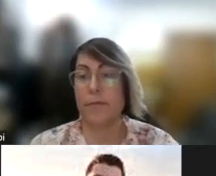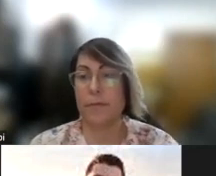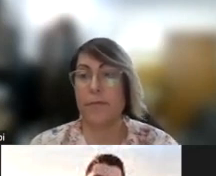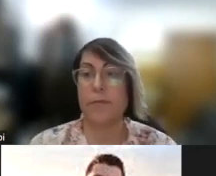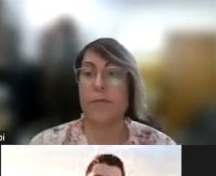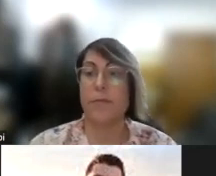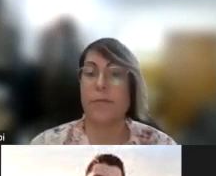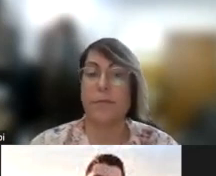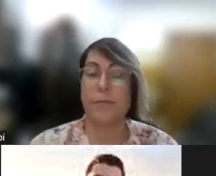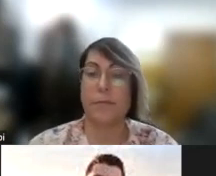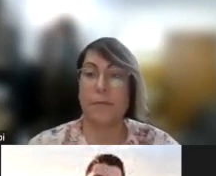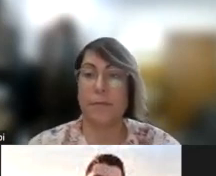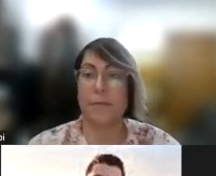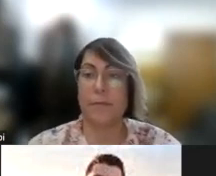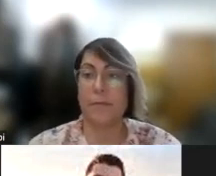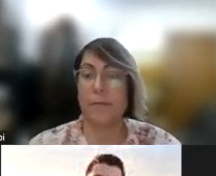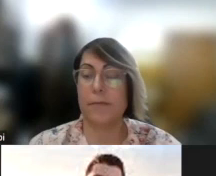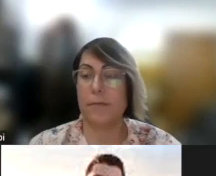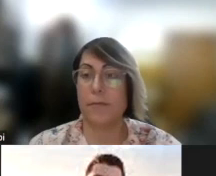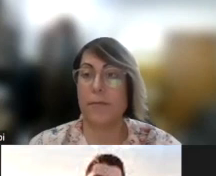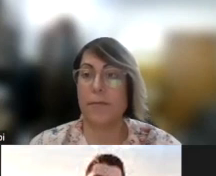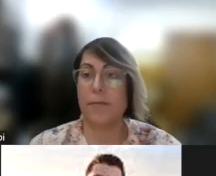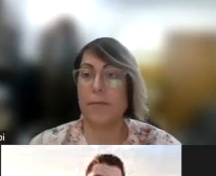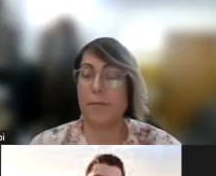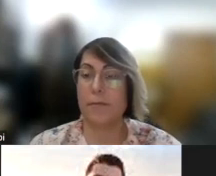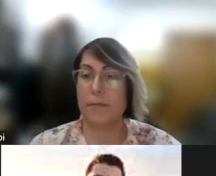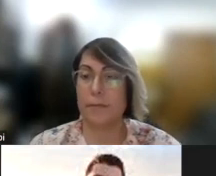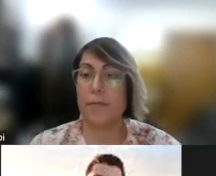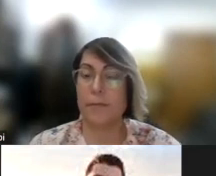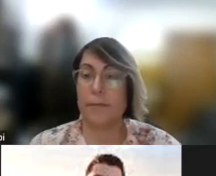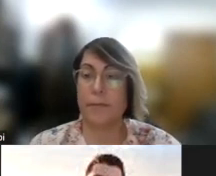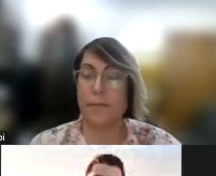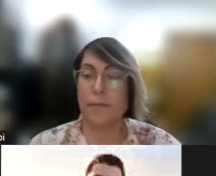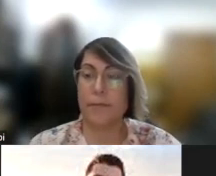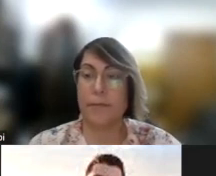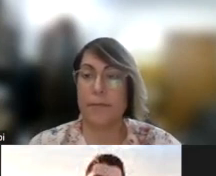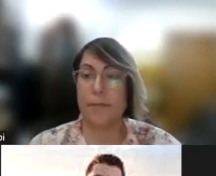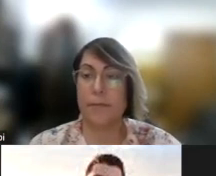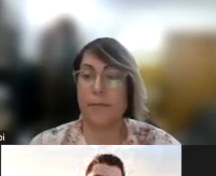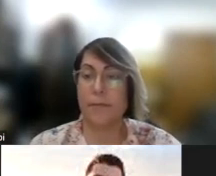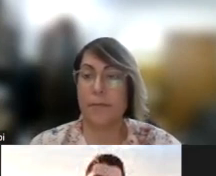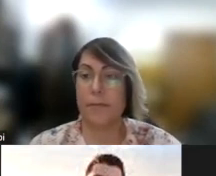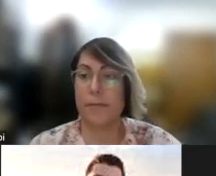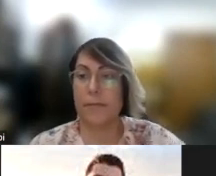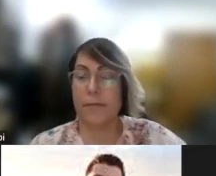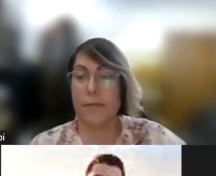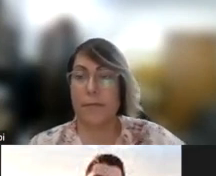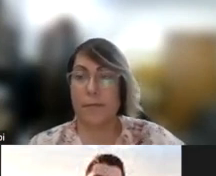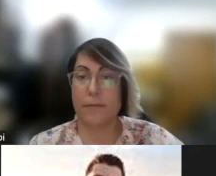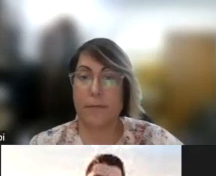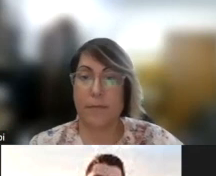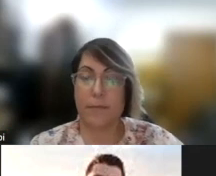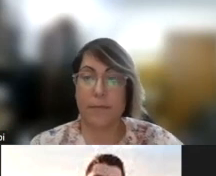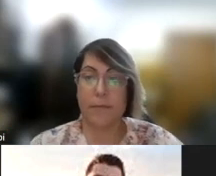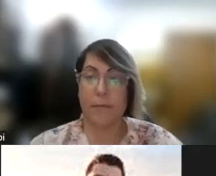flowers. They find them pretty. They like the shade. So, you know, things like that are very, very difficult to manage and